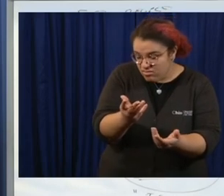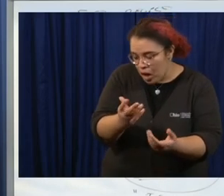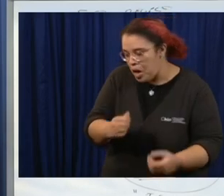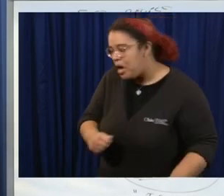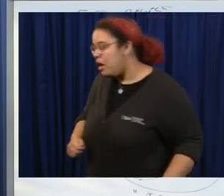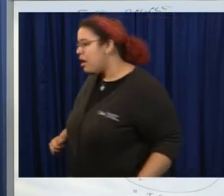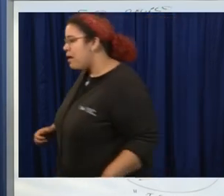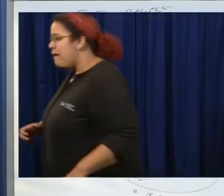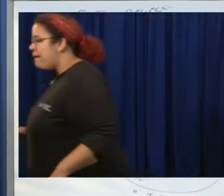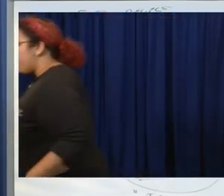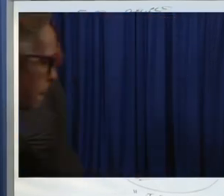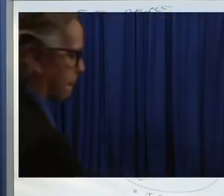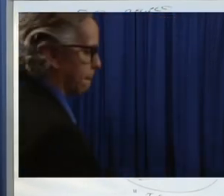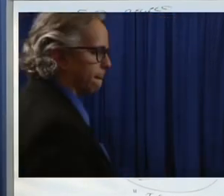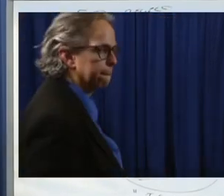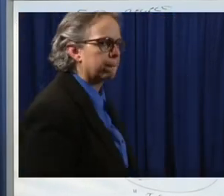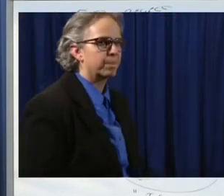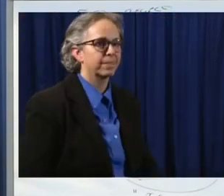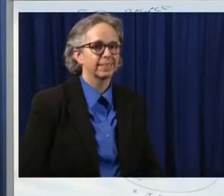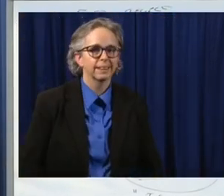I think that